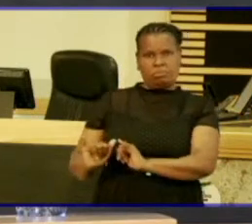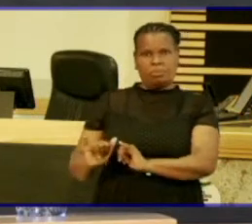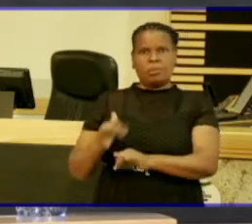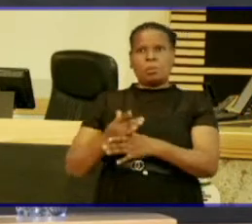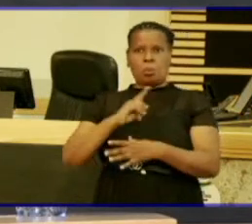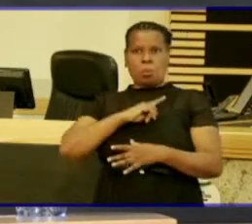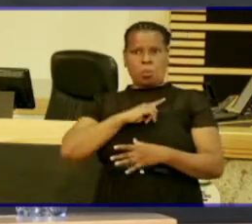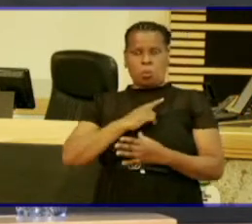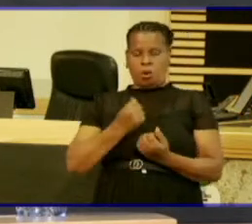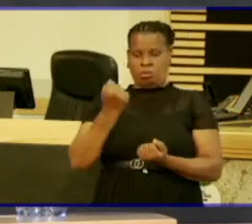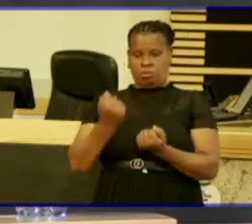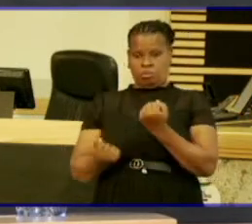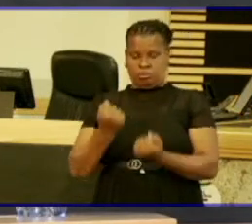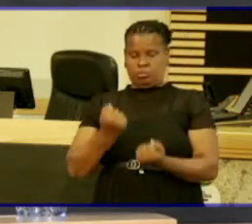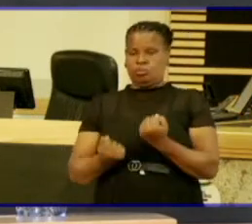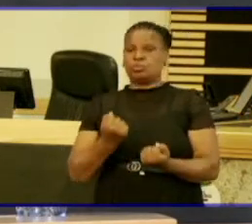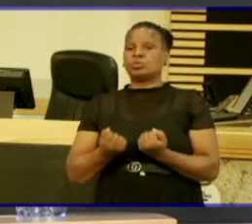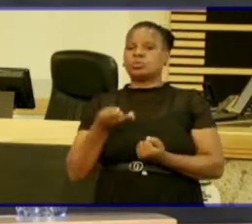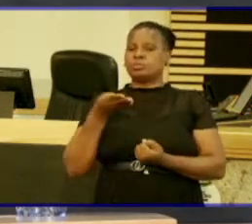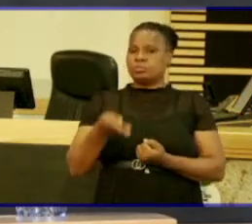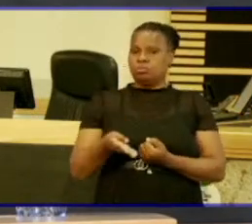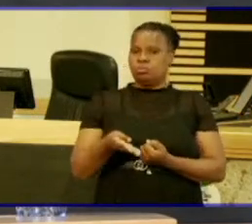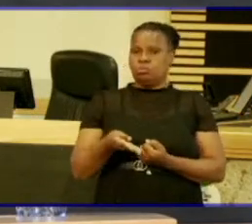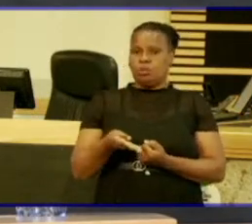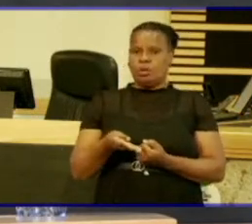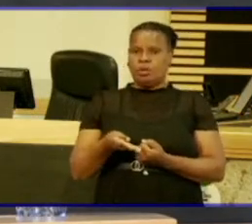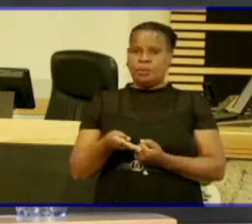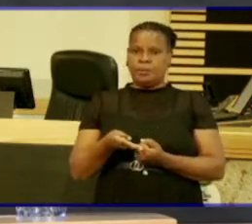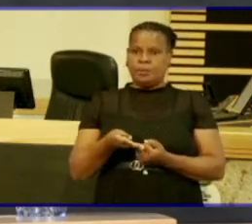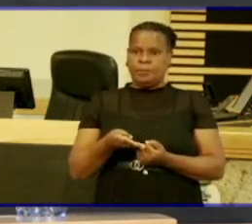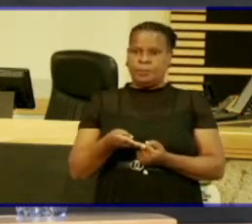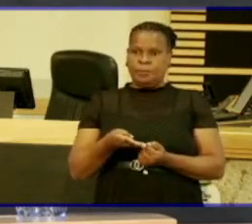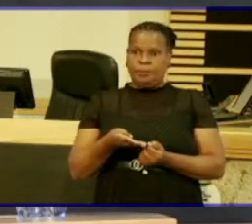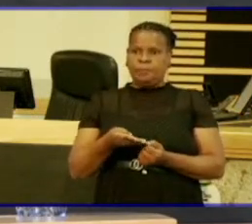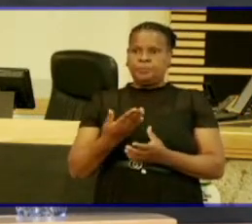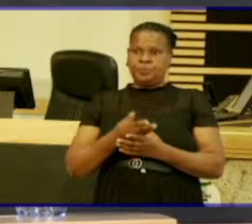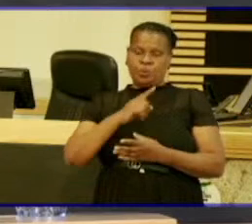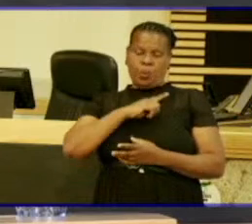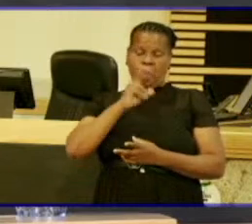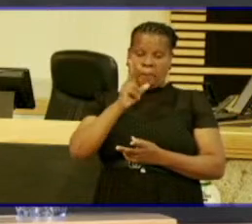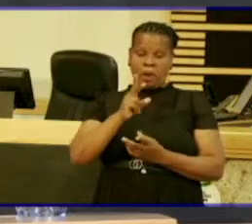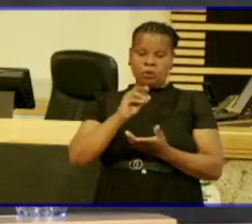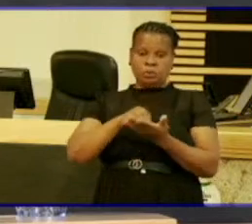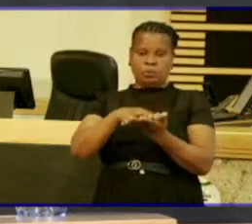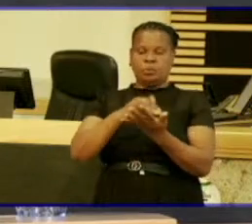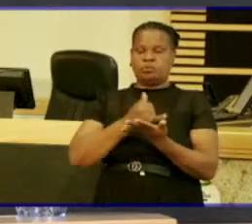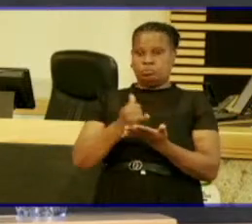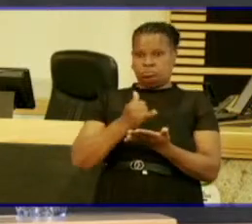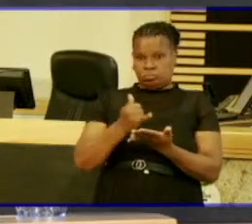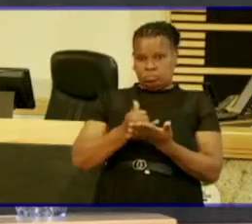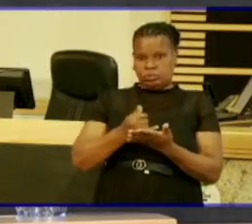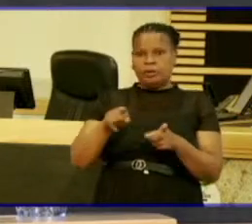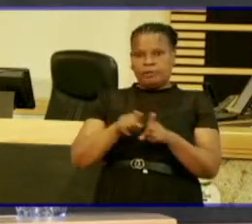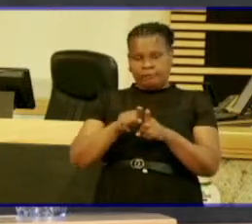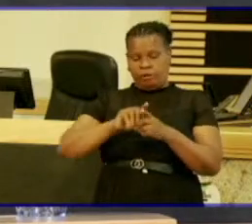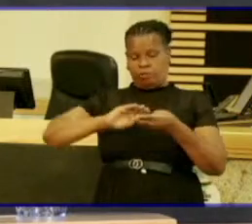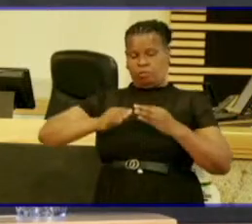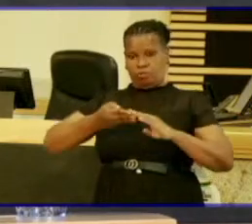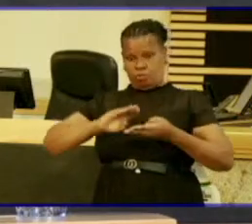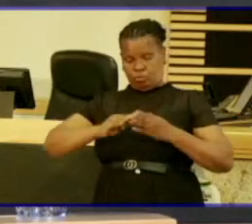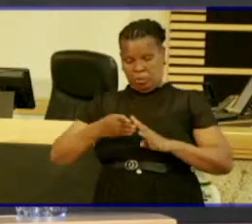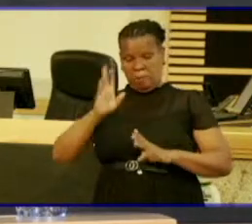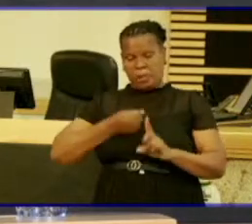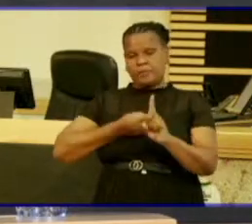courts dealt with the bail application of some of these accused. This shows that society is fighting